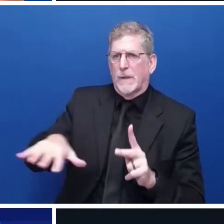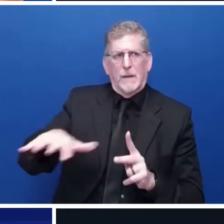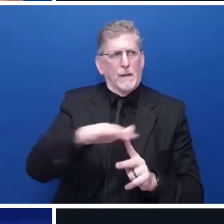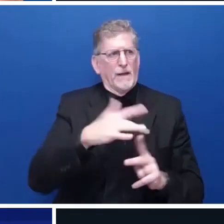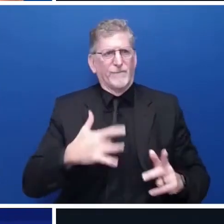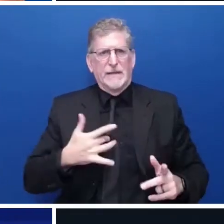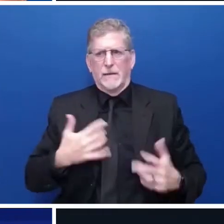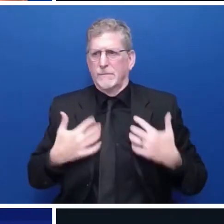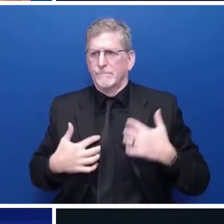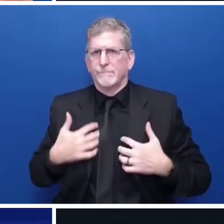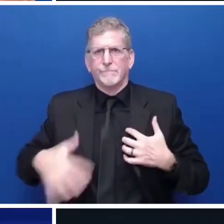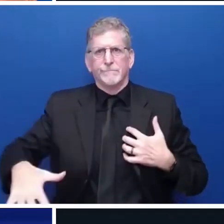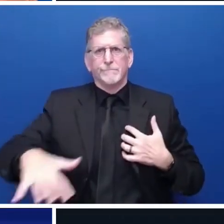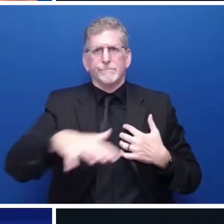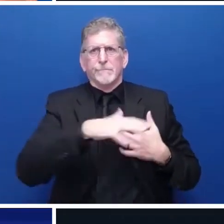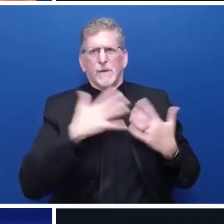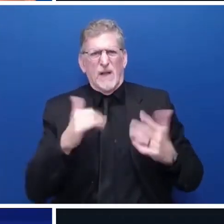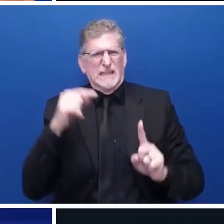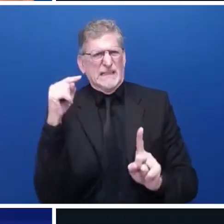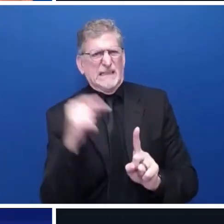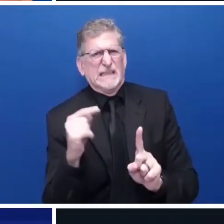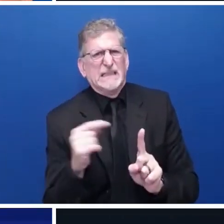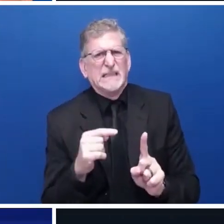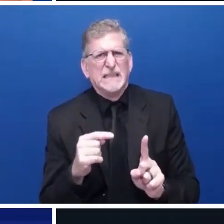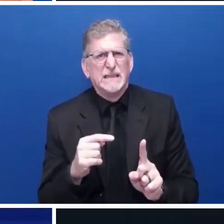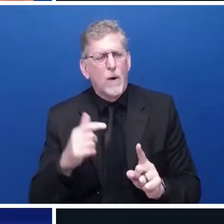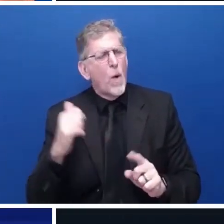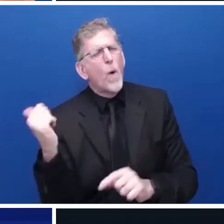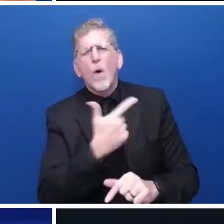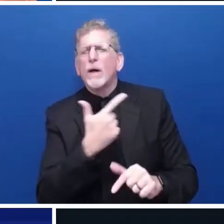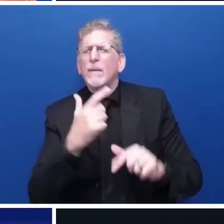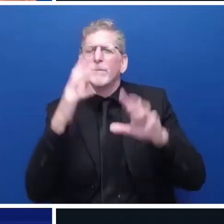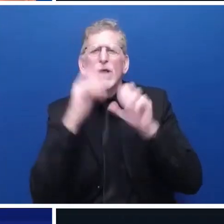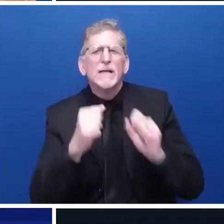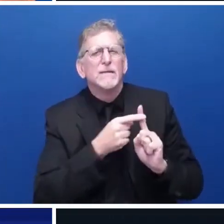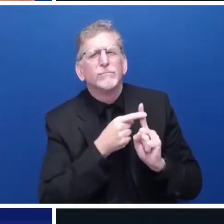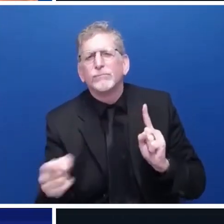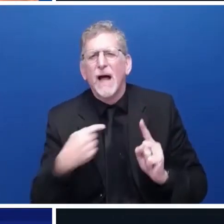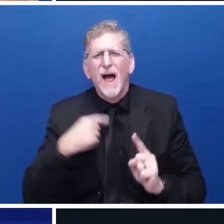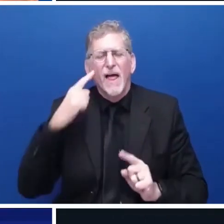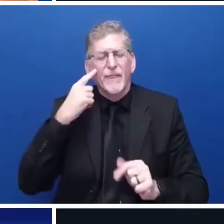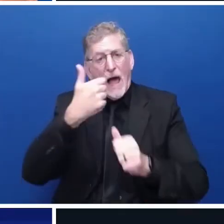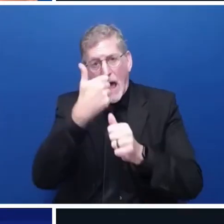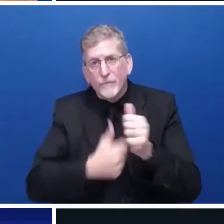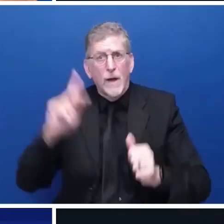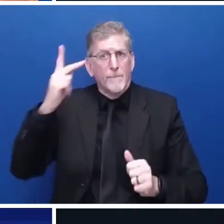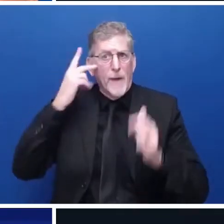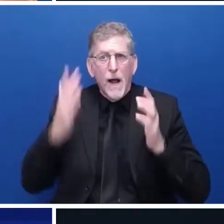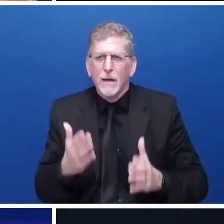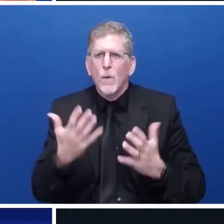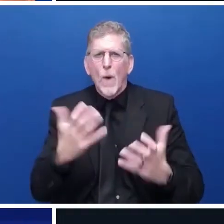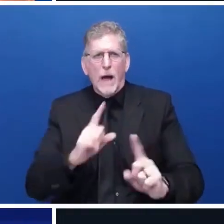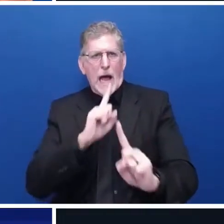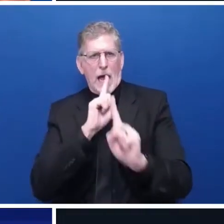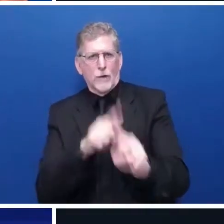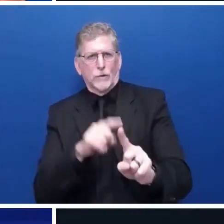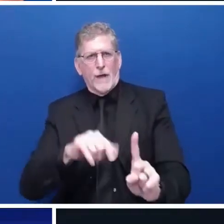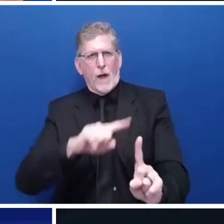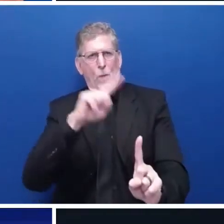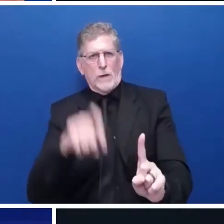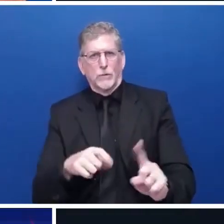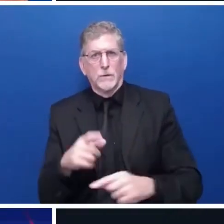answers the question, does this person understand the problems of people like me affirmatively? They're always in a better position. They have more political